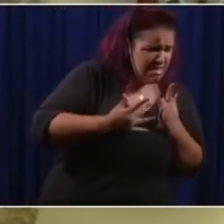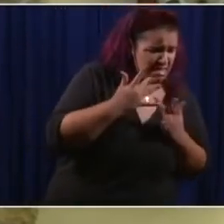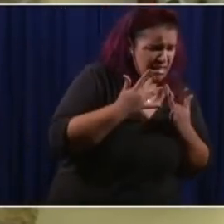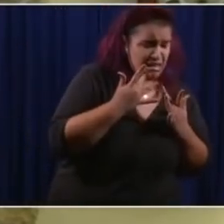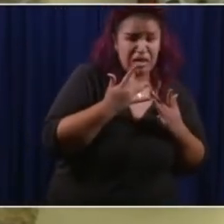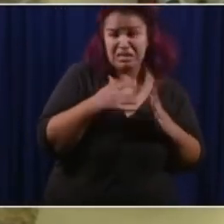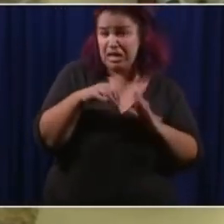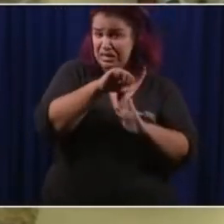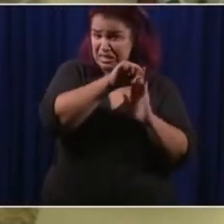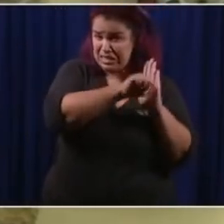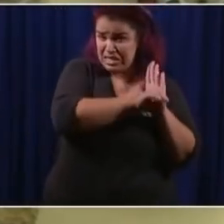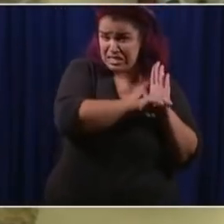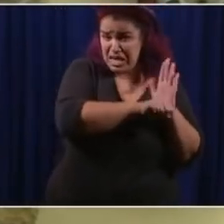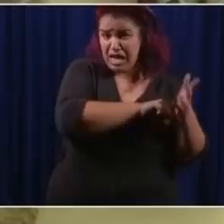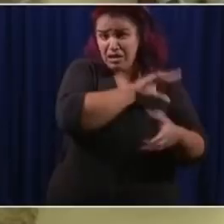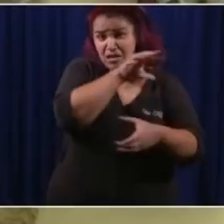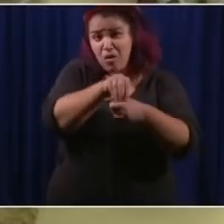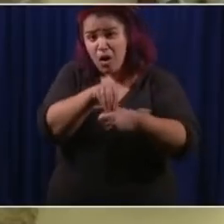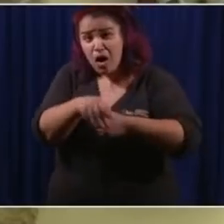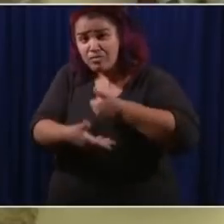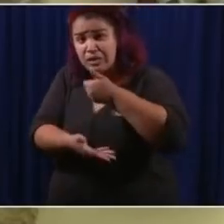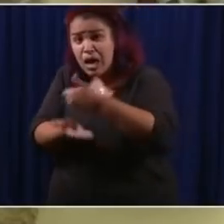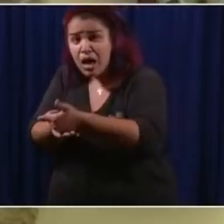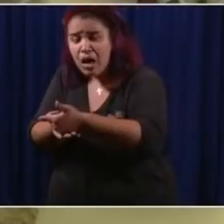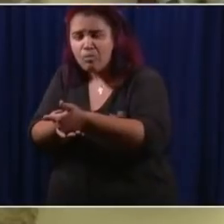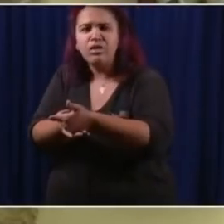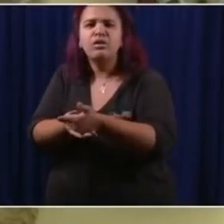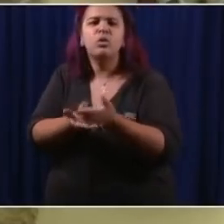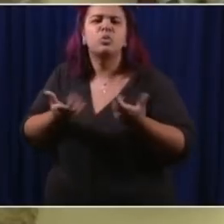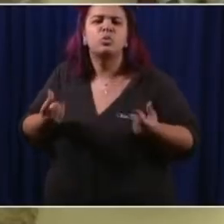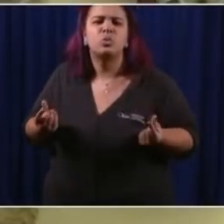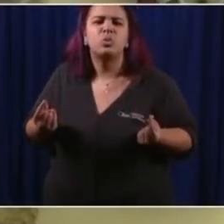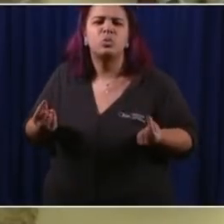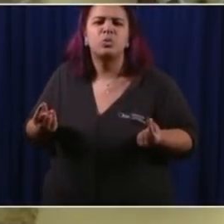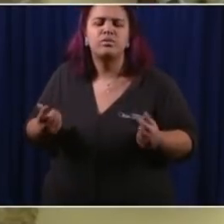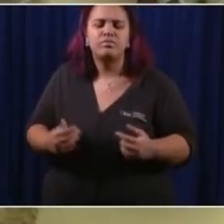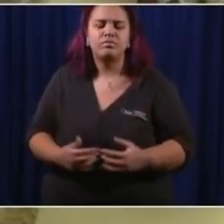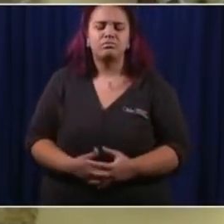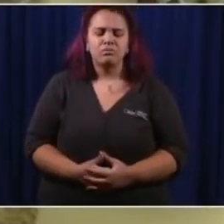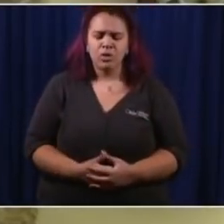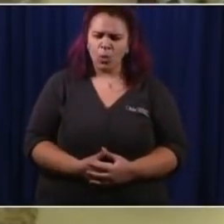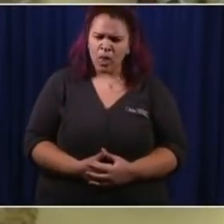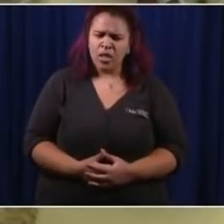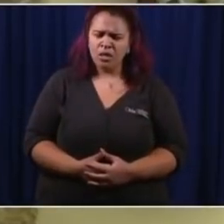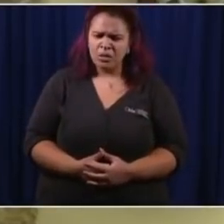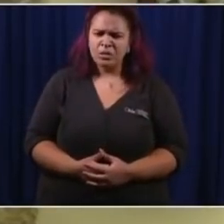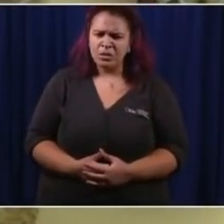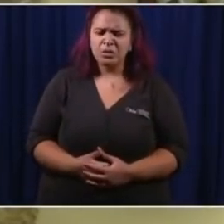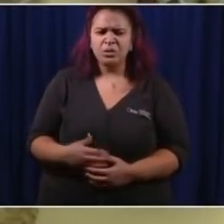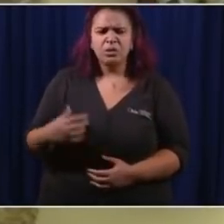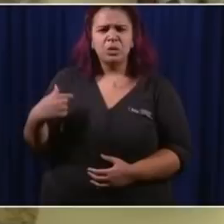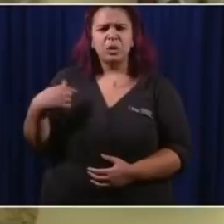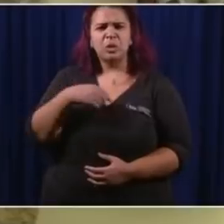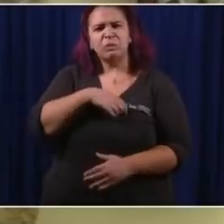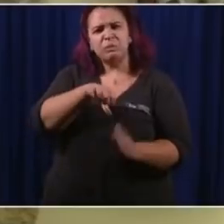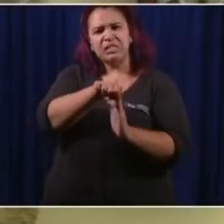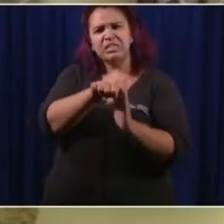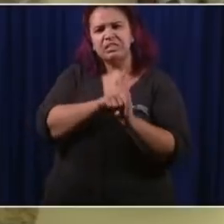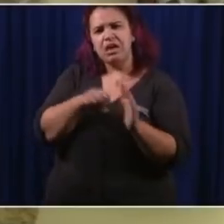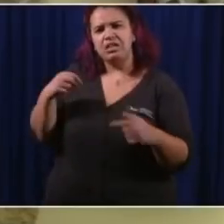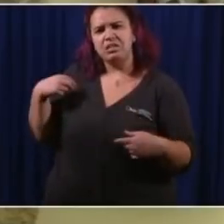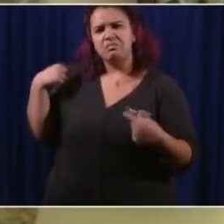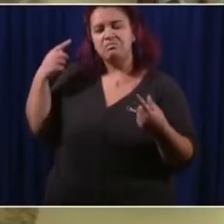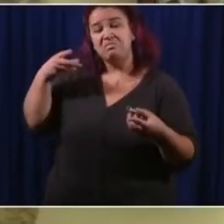step in and help with that? And if so, what might that be? Well, I mean, we've been paying, as you know, for a great deal of